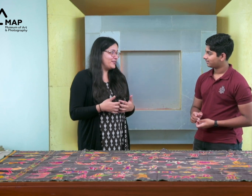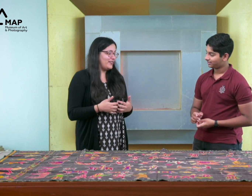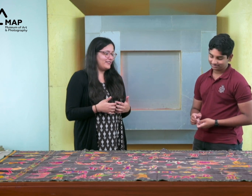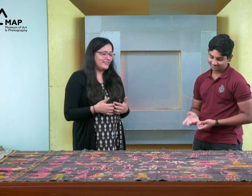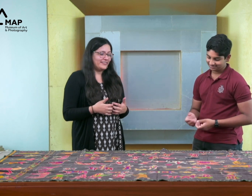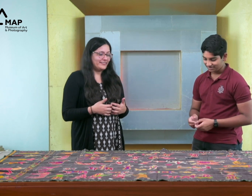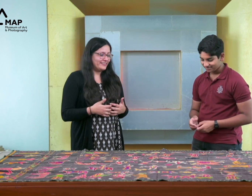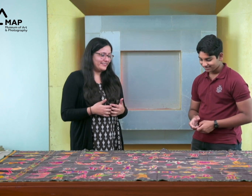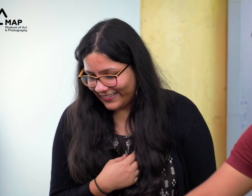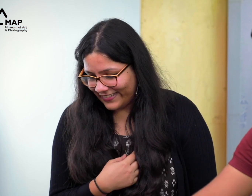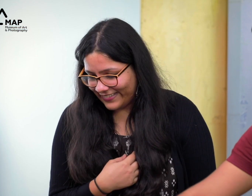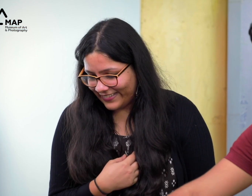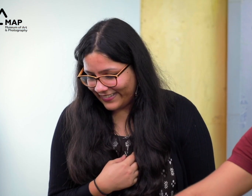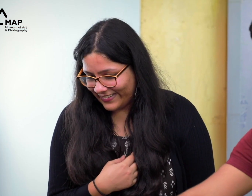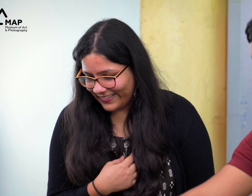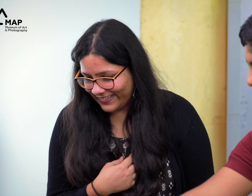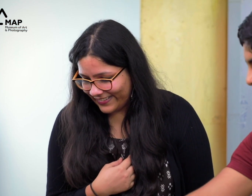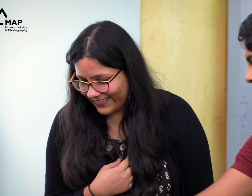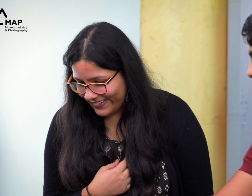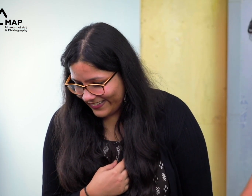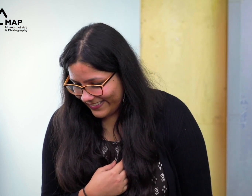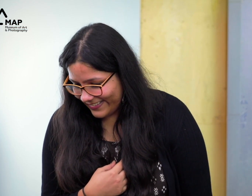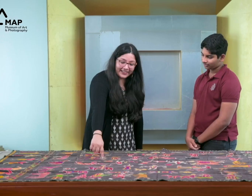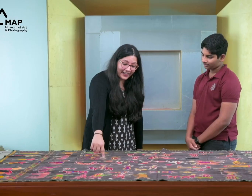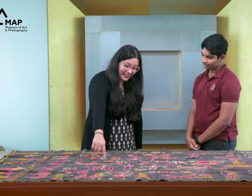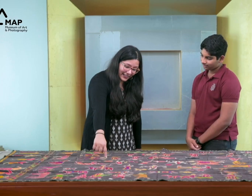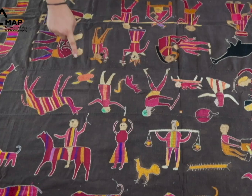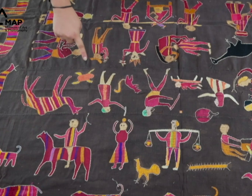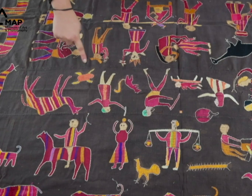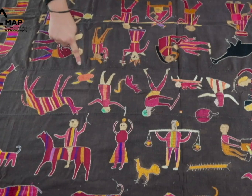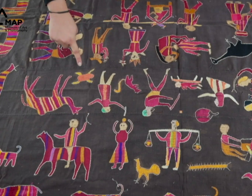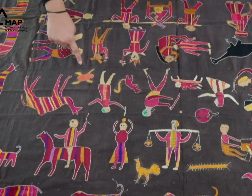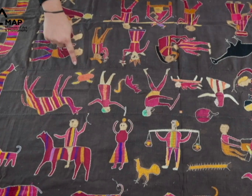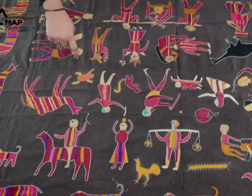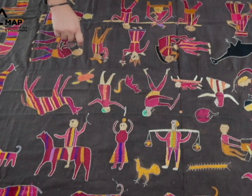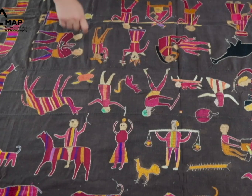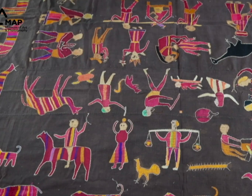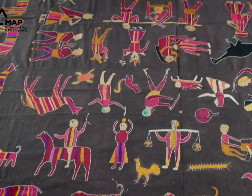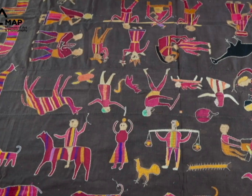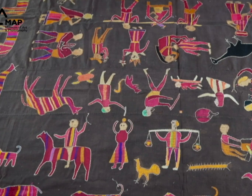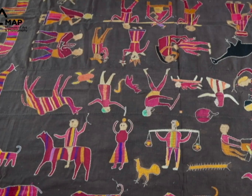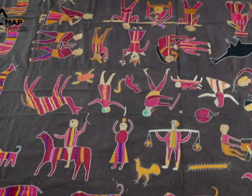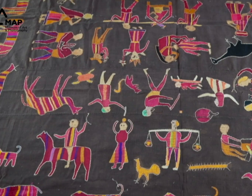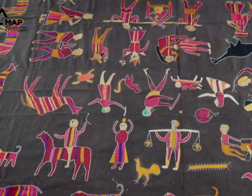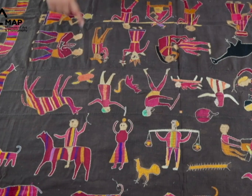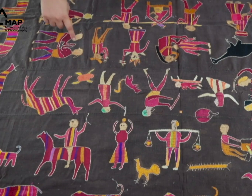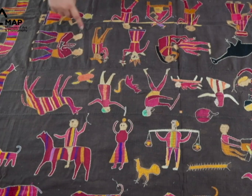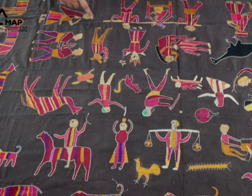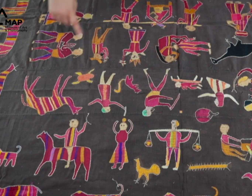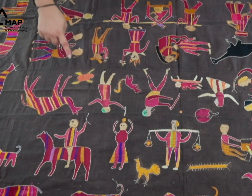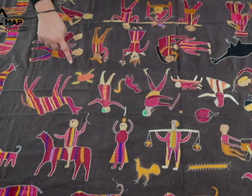liked brinjal. Maybe. That looks like something out of a video game. Yeah, like I guess it's like also because it looks like